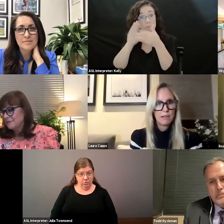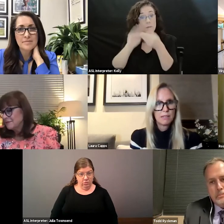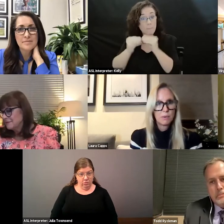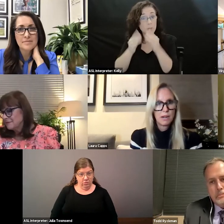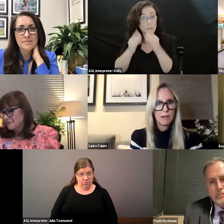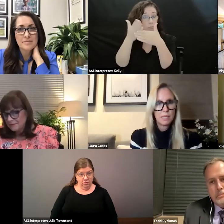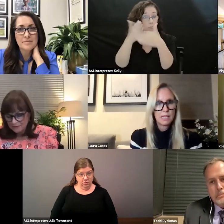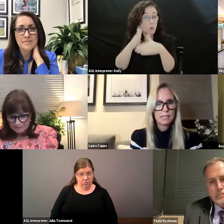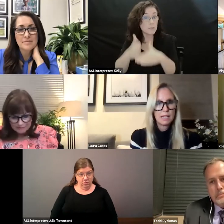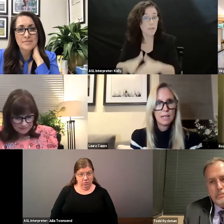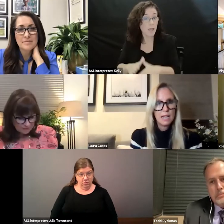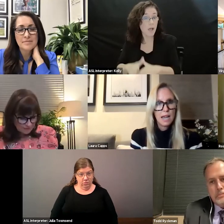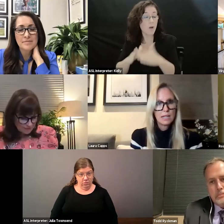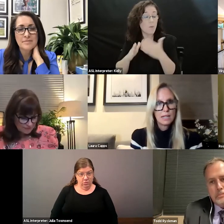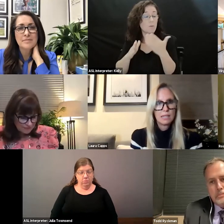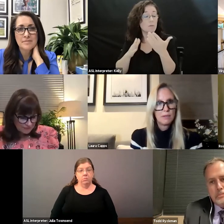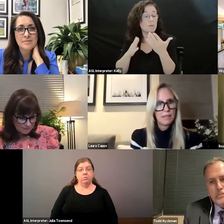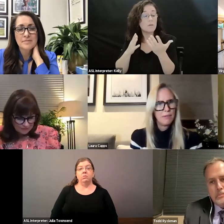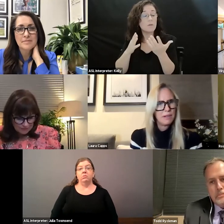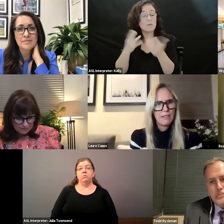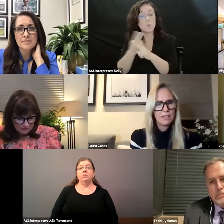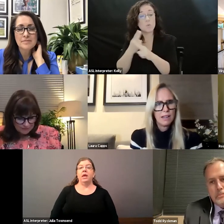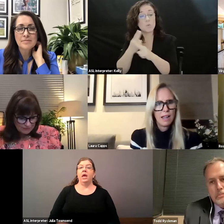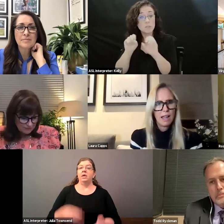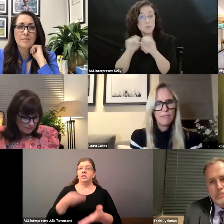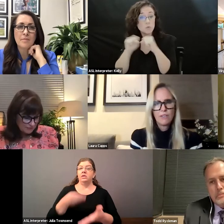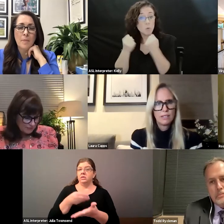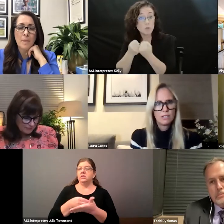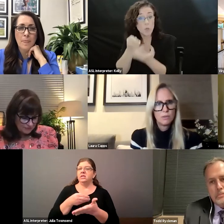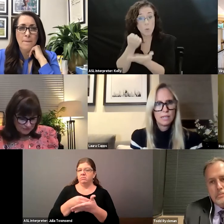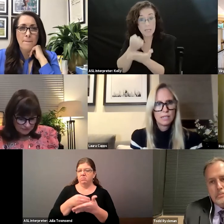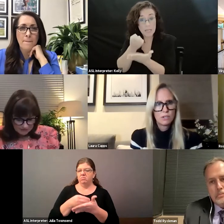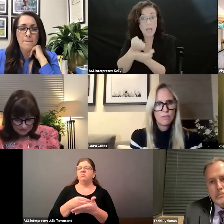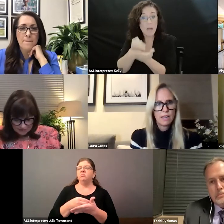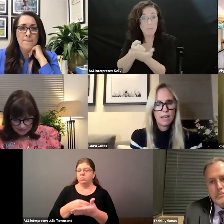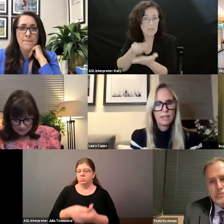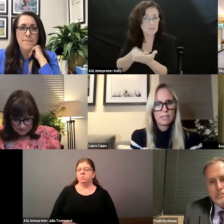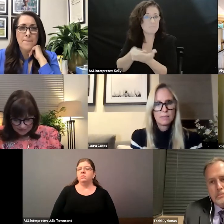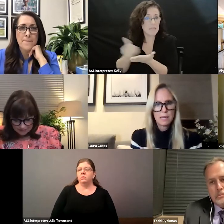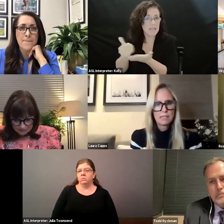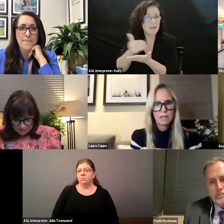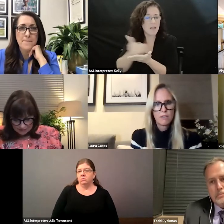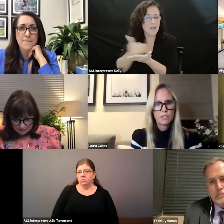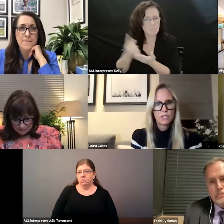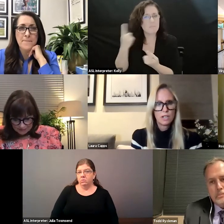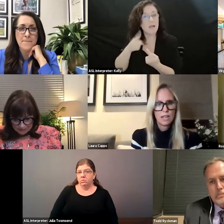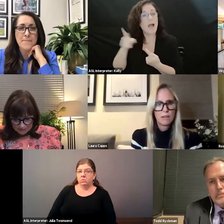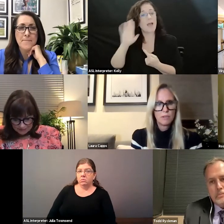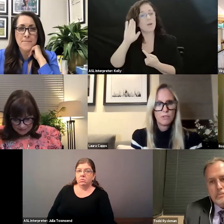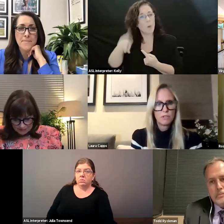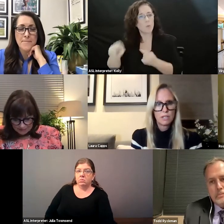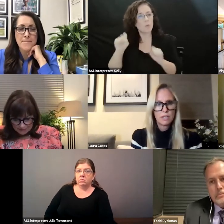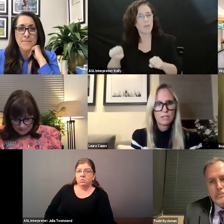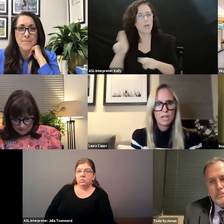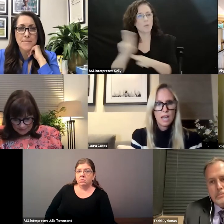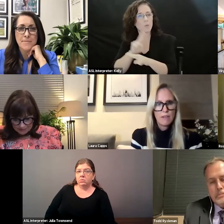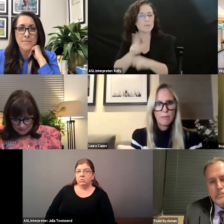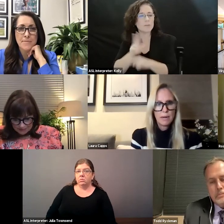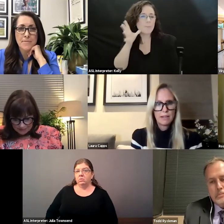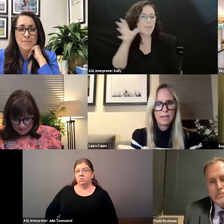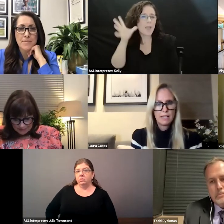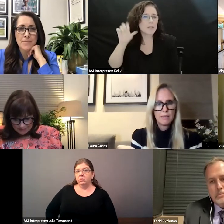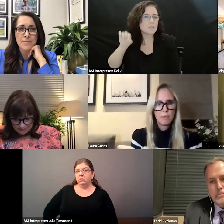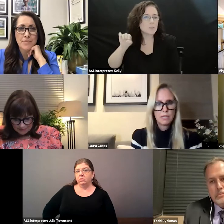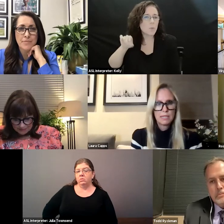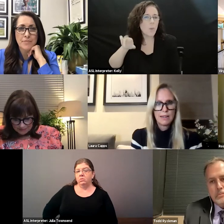with parent square because i i just think that that would have everything to do with that survey uh this is based on a conversation i had with future leaders of